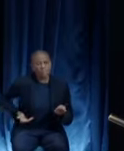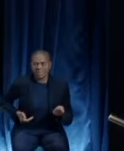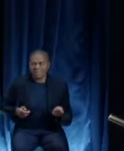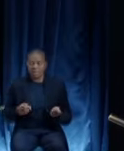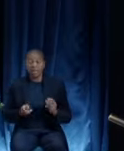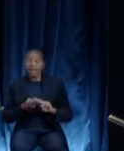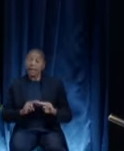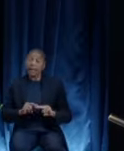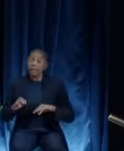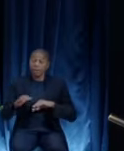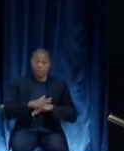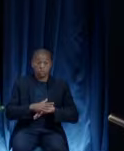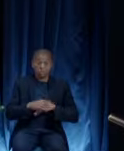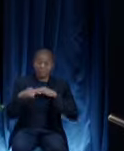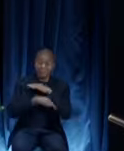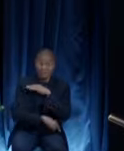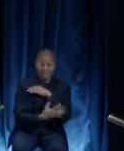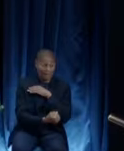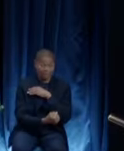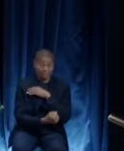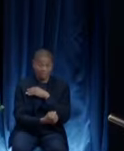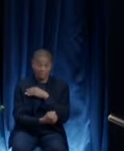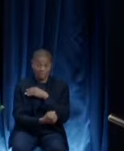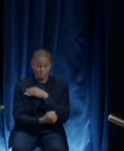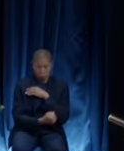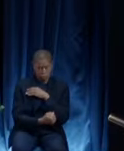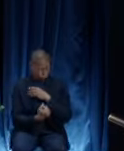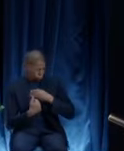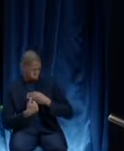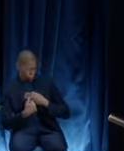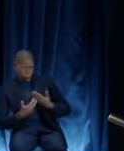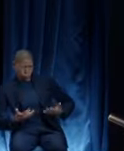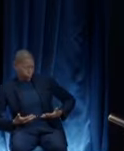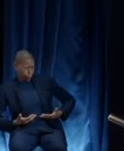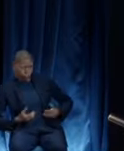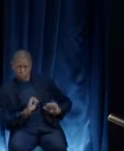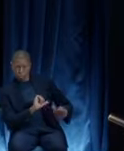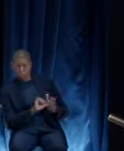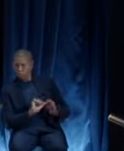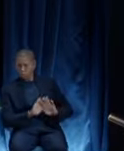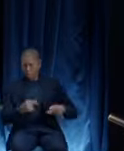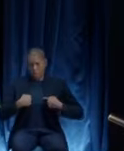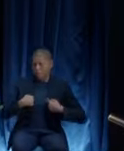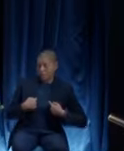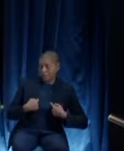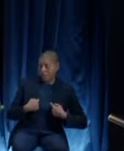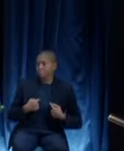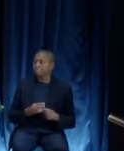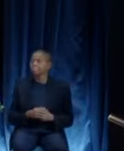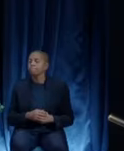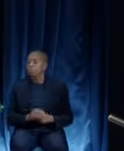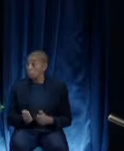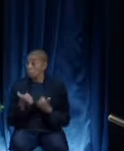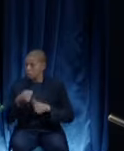if their husband gets into debt or vice versa. So in some ways, that's a great time for women. I always find